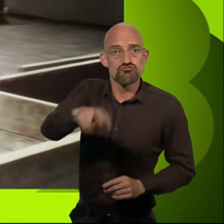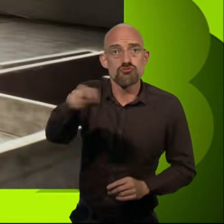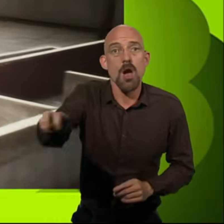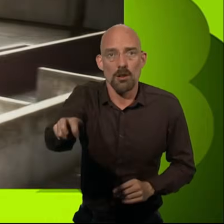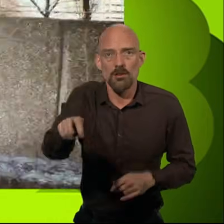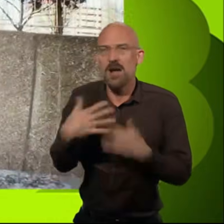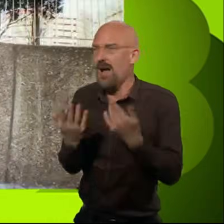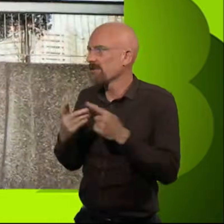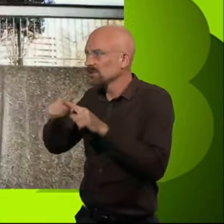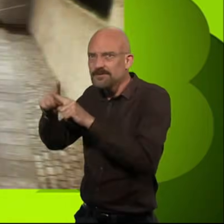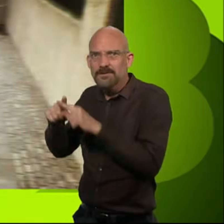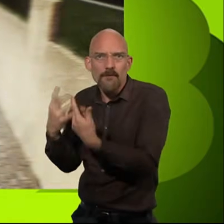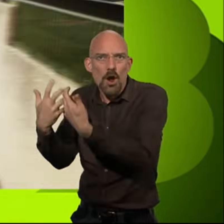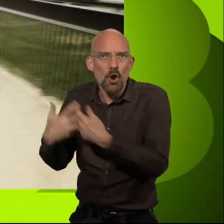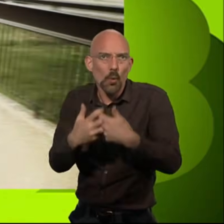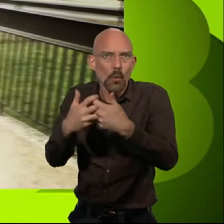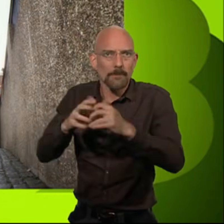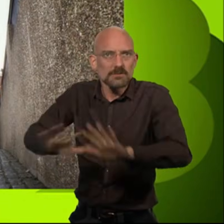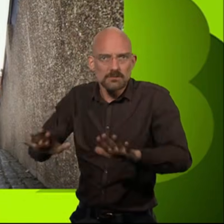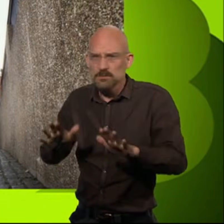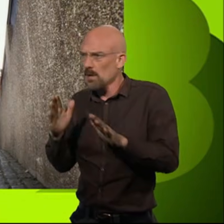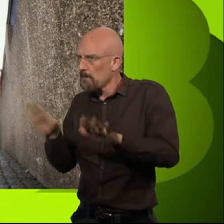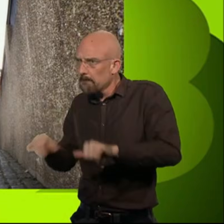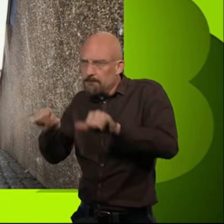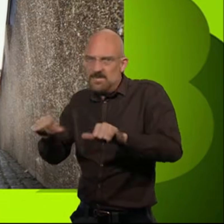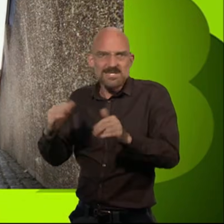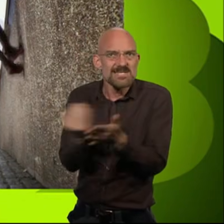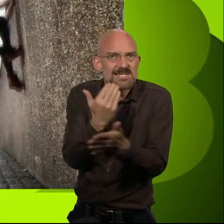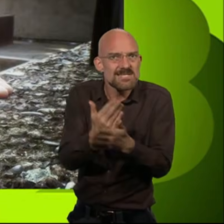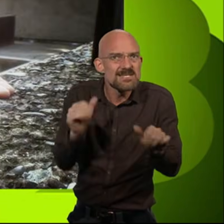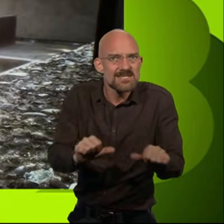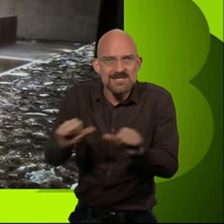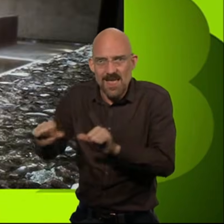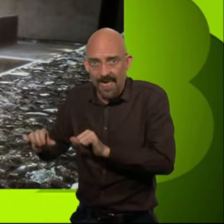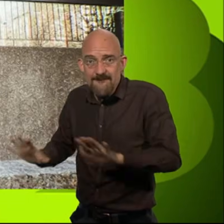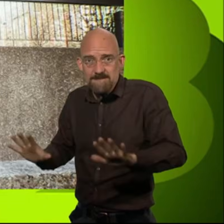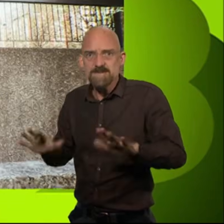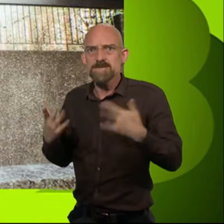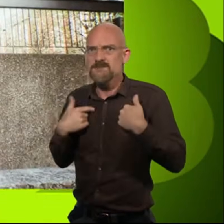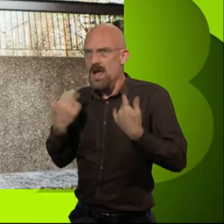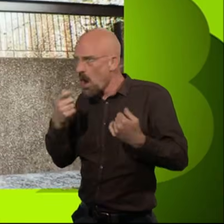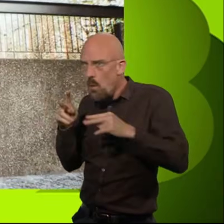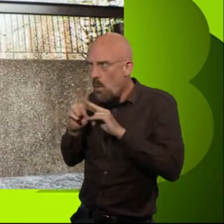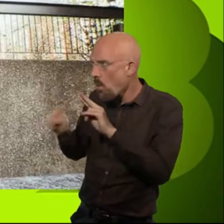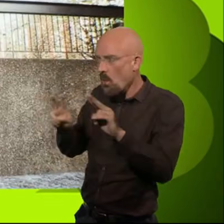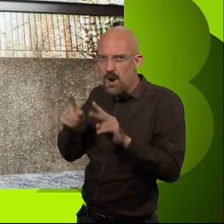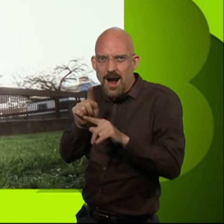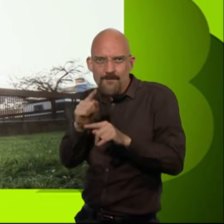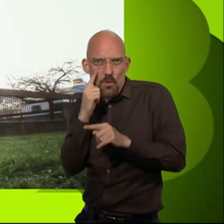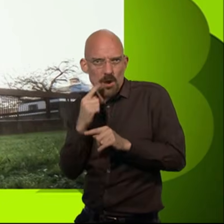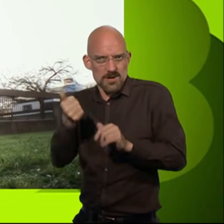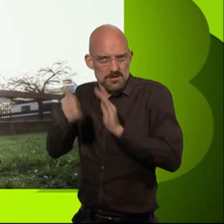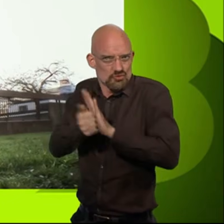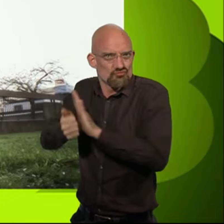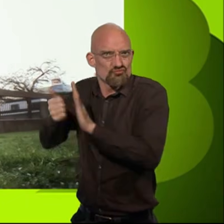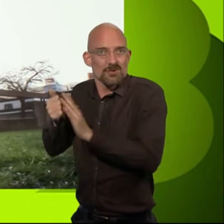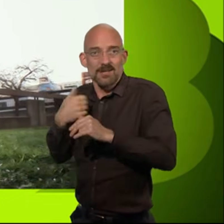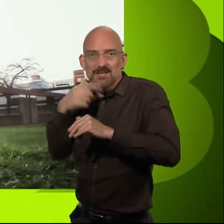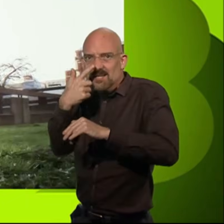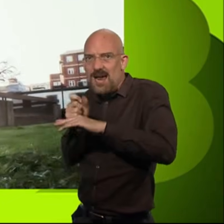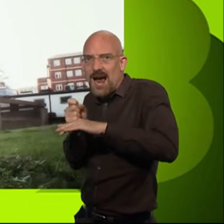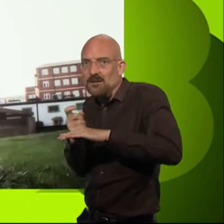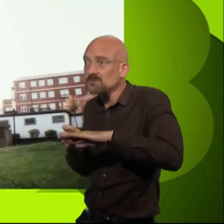check every wall that it's grippy, there's no loose bricks. Look, he's like Spider-Man. It's very important to us that we don't damage the environment we go into.